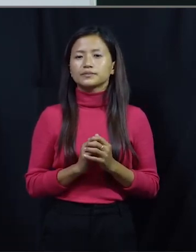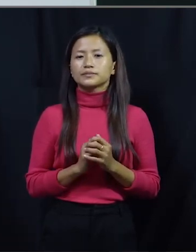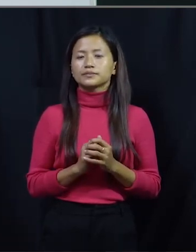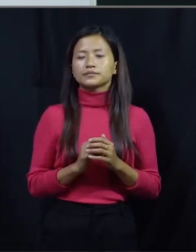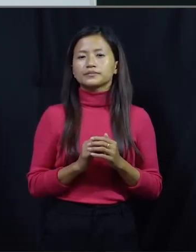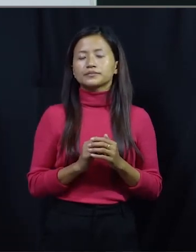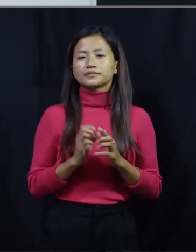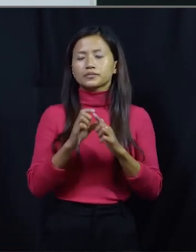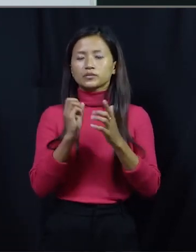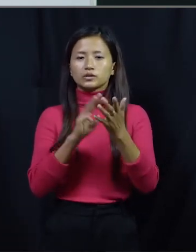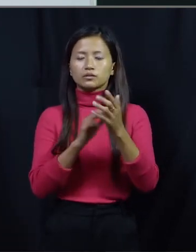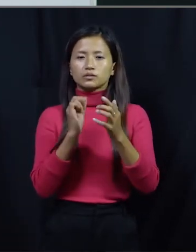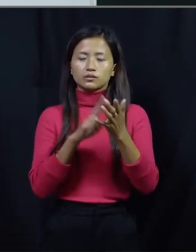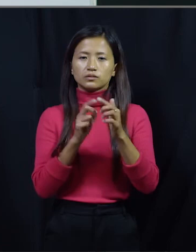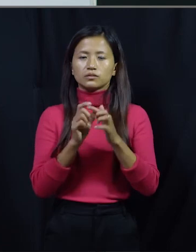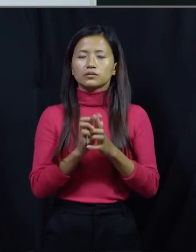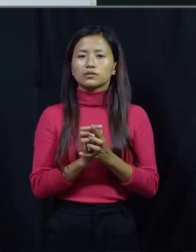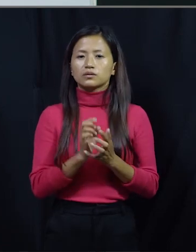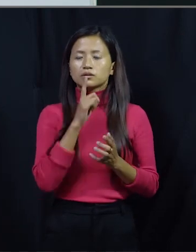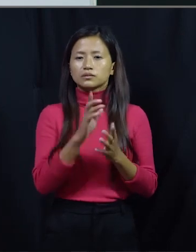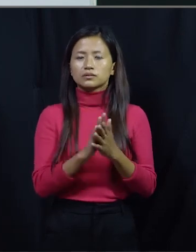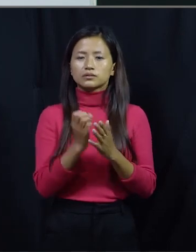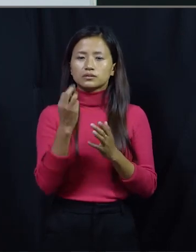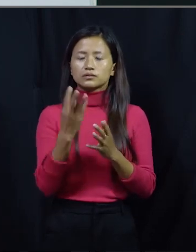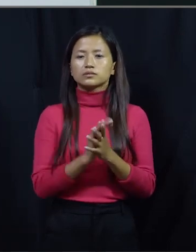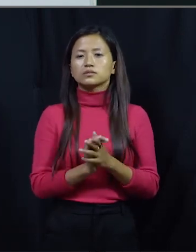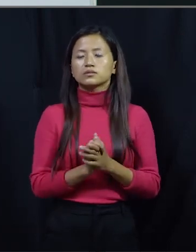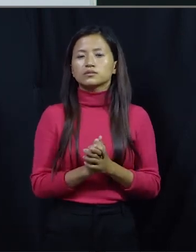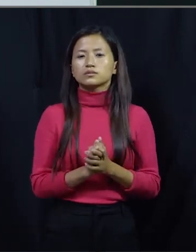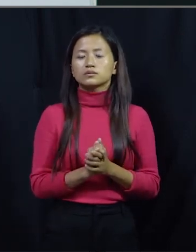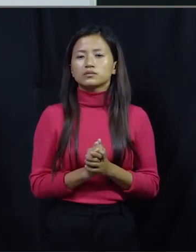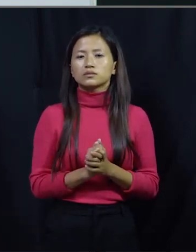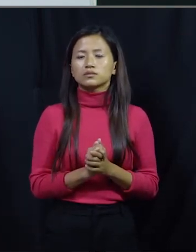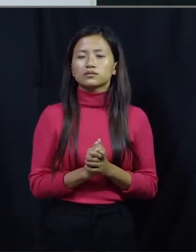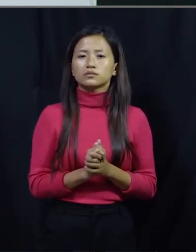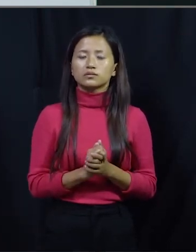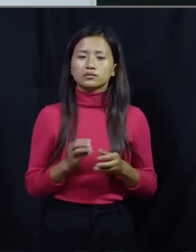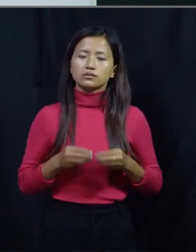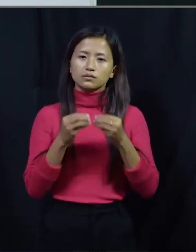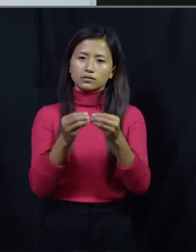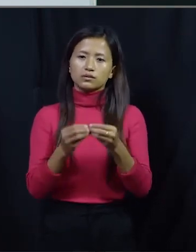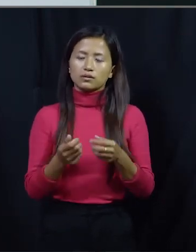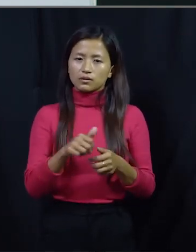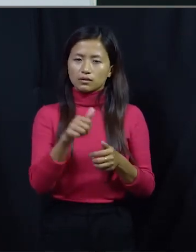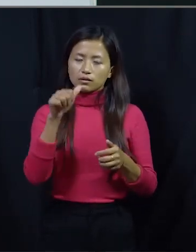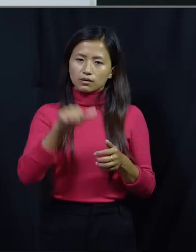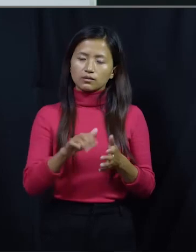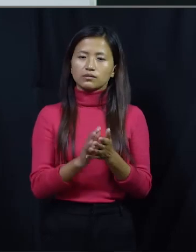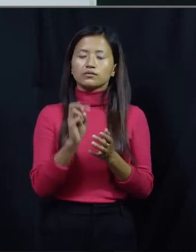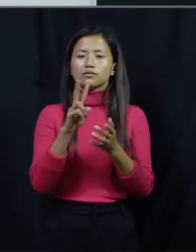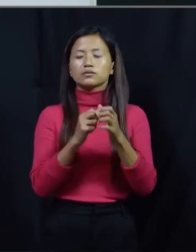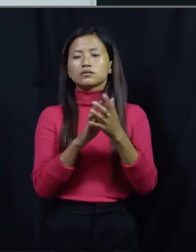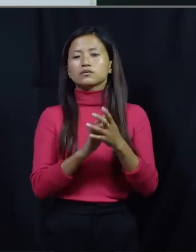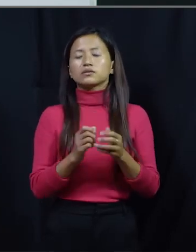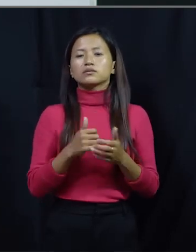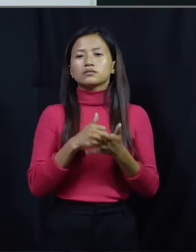domain is real number. Domain is a real number. you can give any value of y. So you will get a